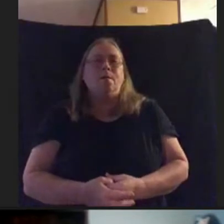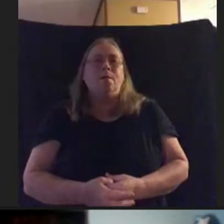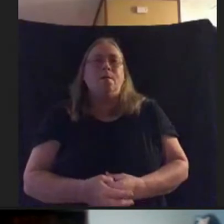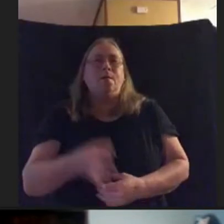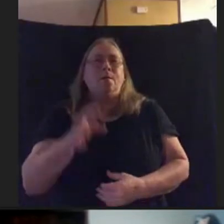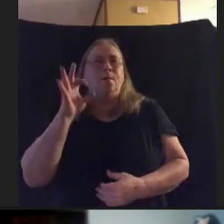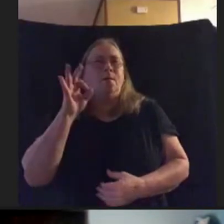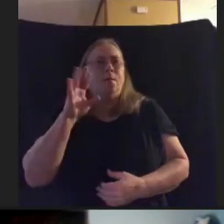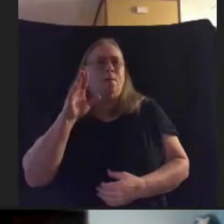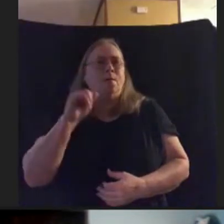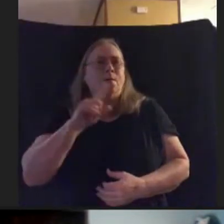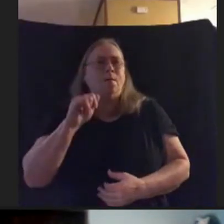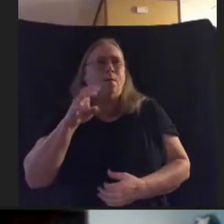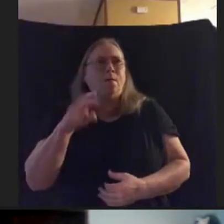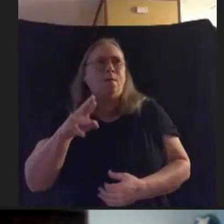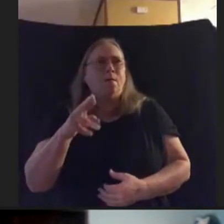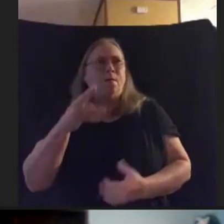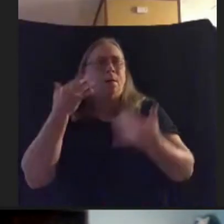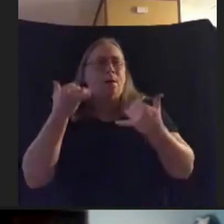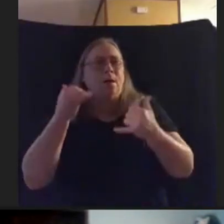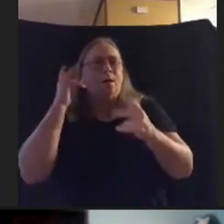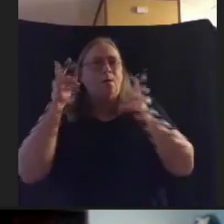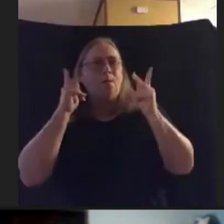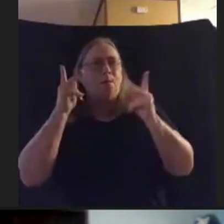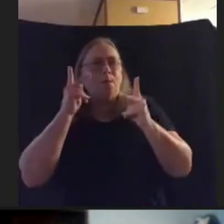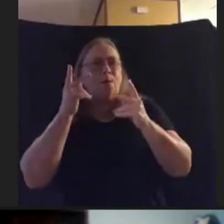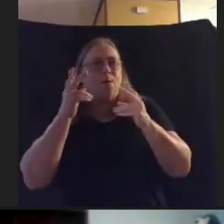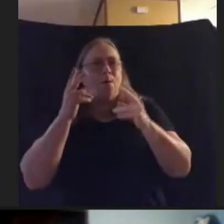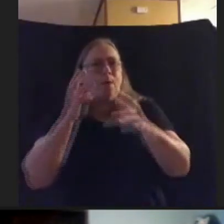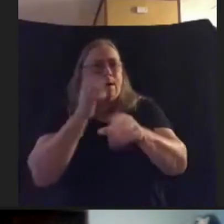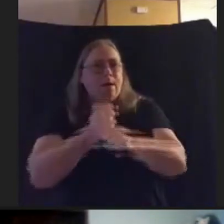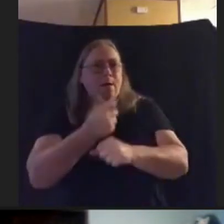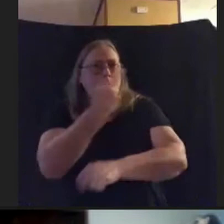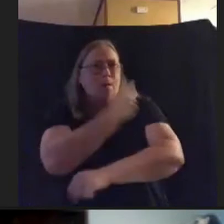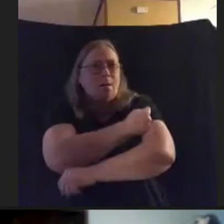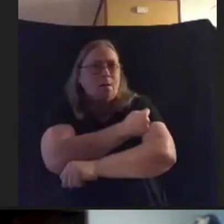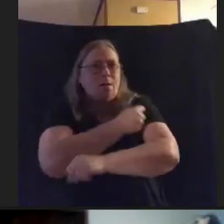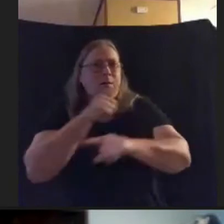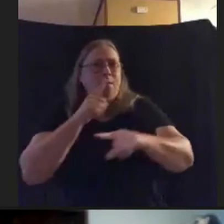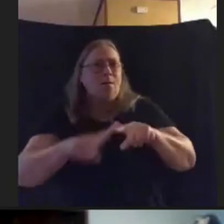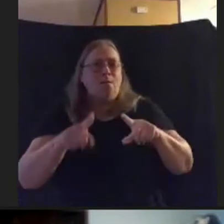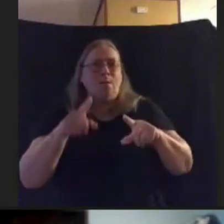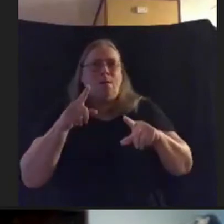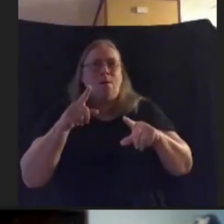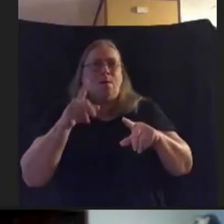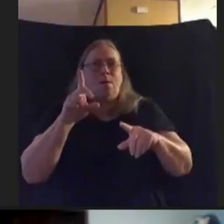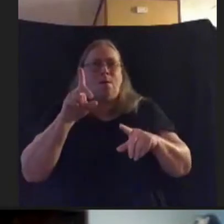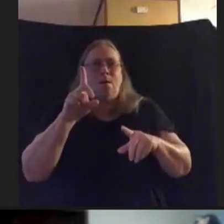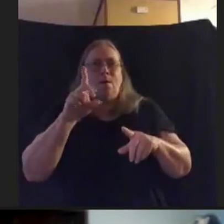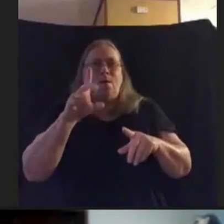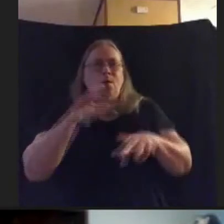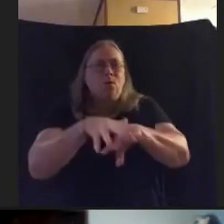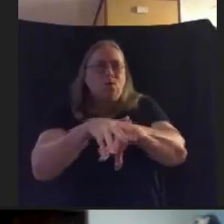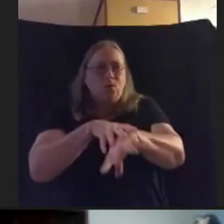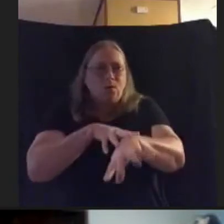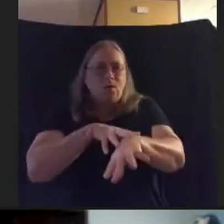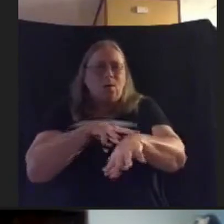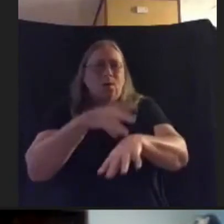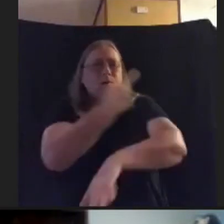residents are scrambling to get a vaccine, and while the doses seem to be trickling in, when could we see a larger